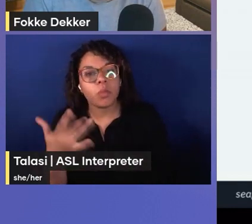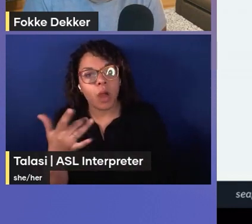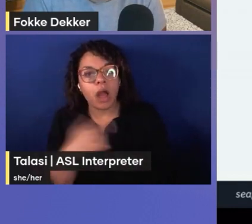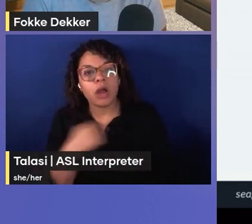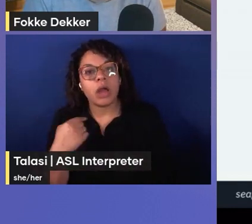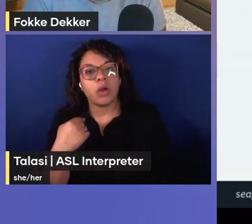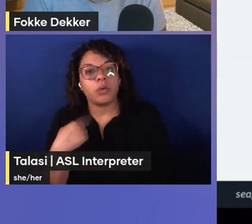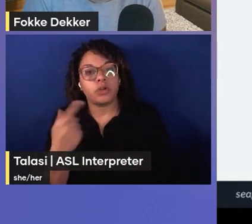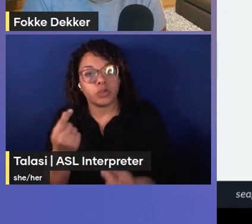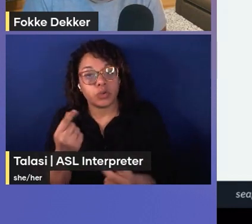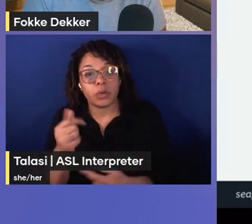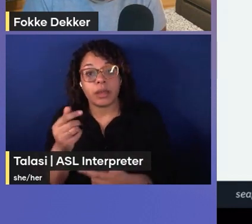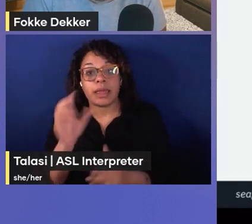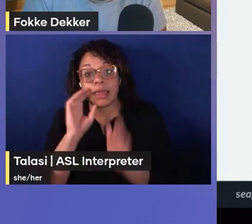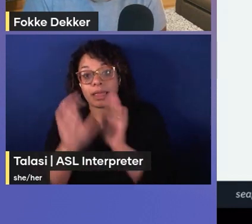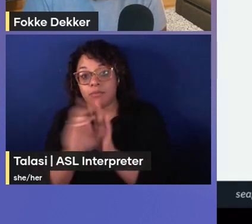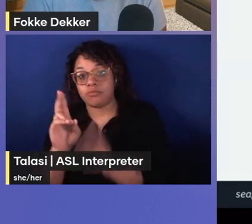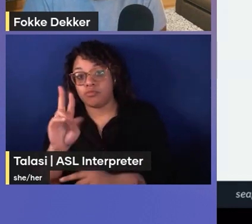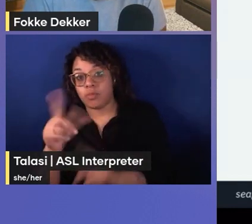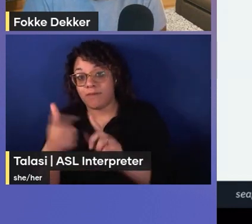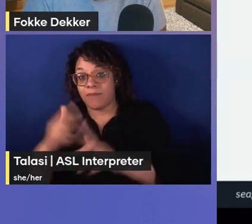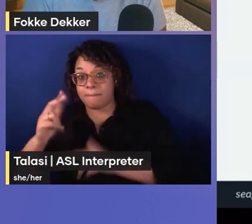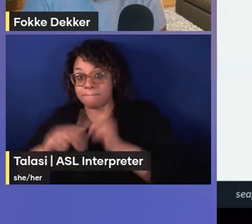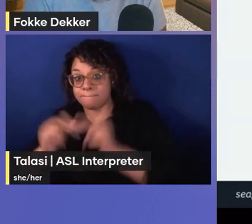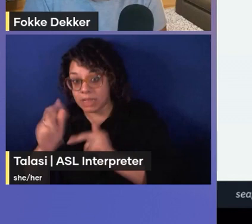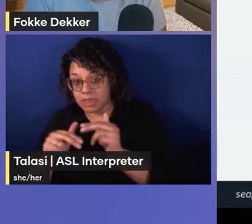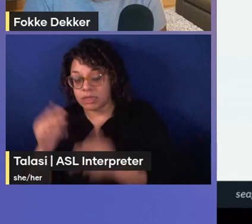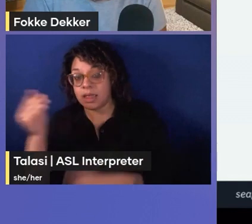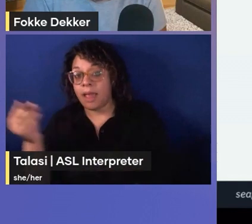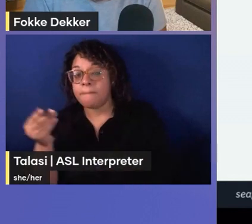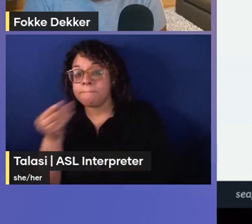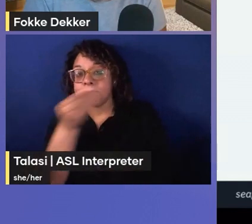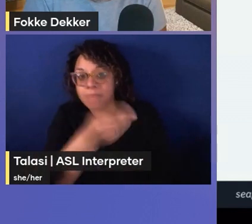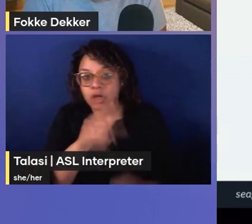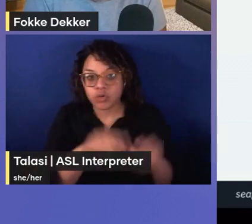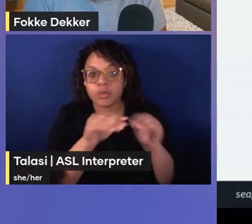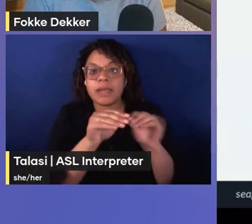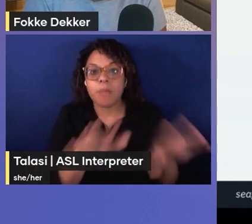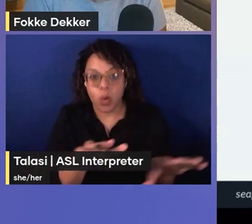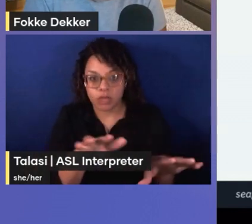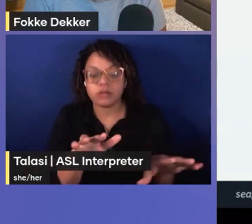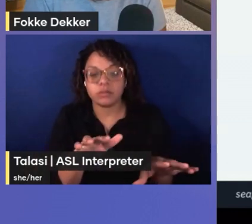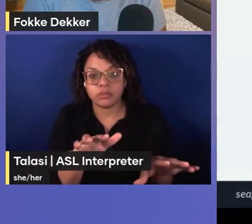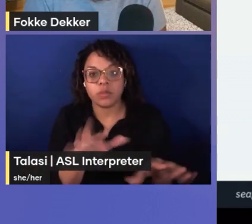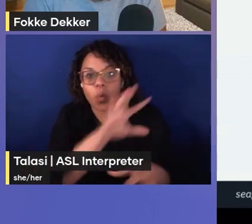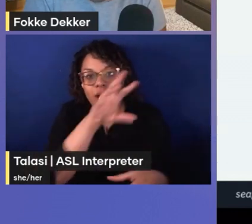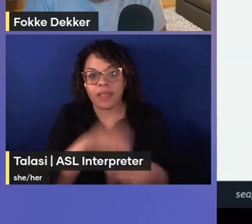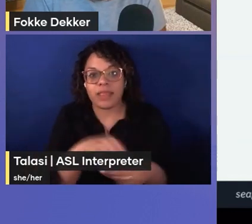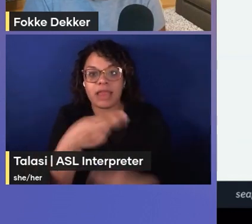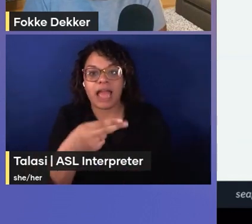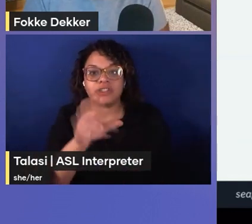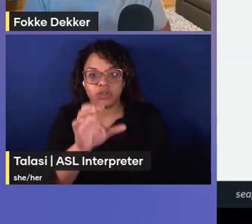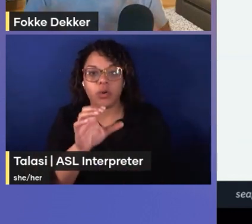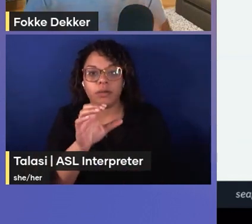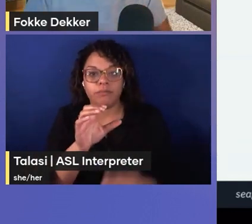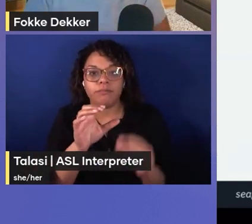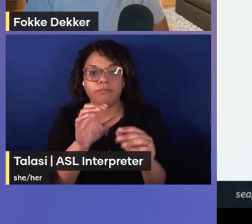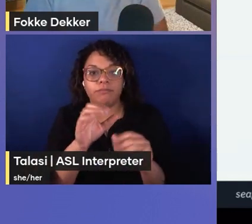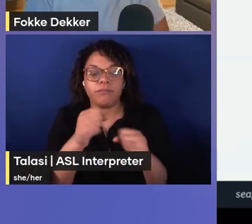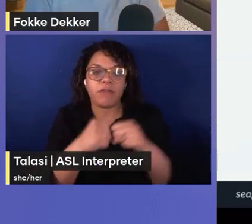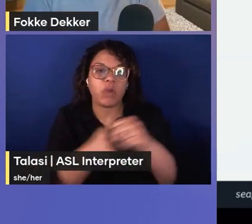pass the image URL from the build step to the deploy step within the HashiCorp framework. If you start to